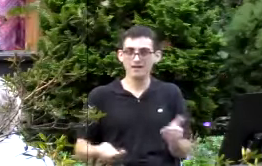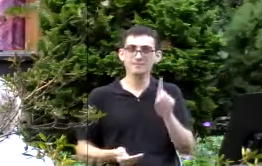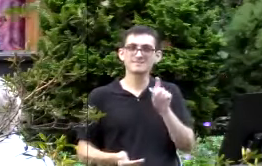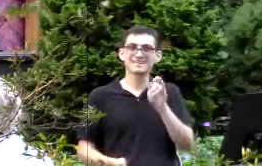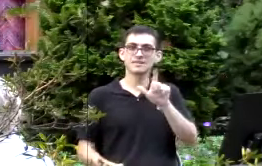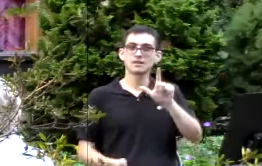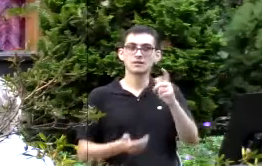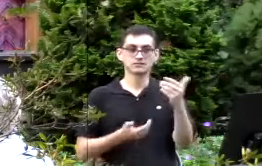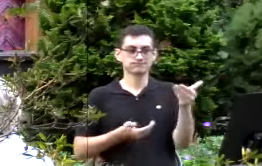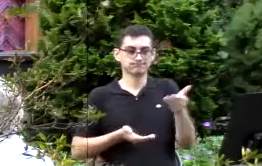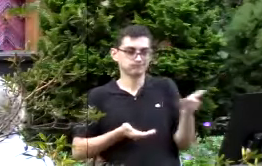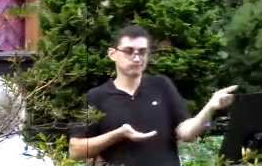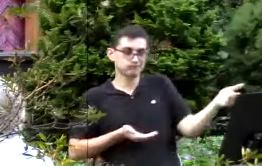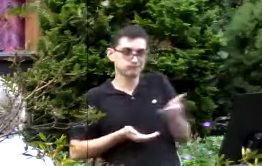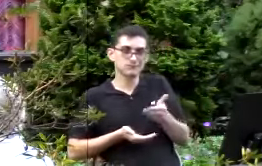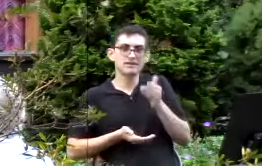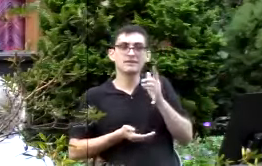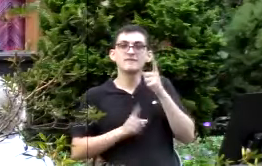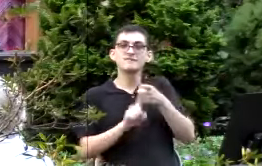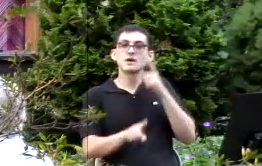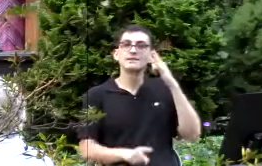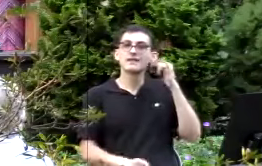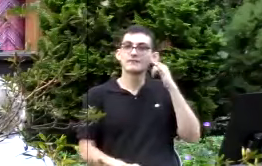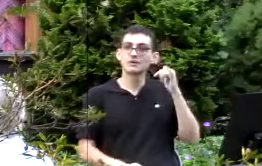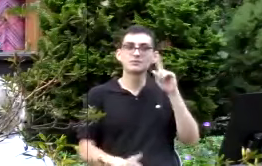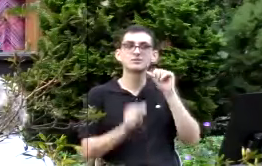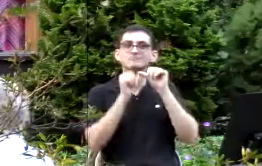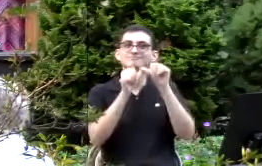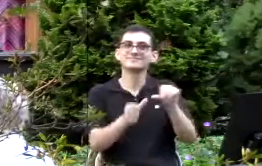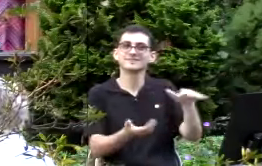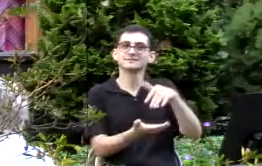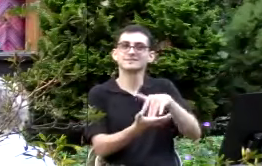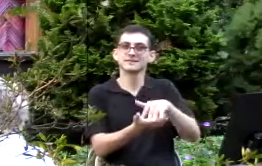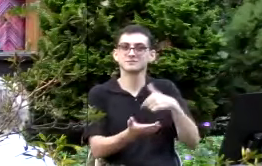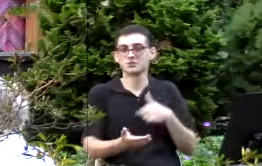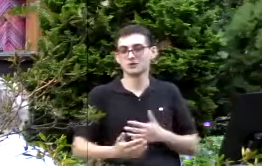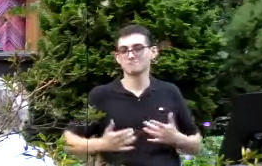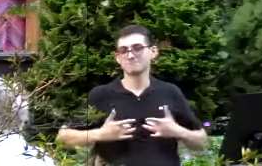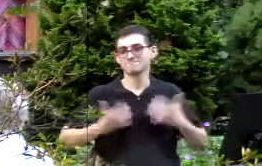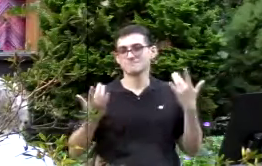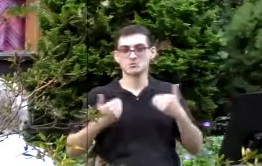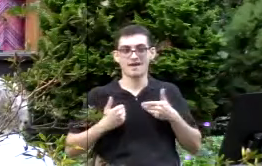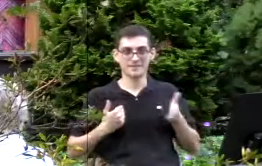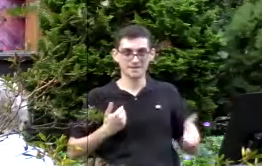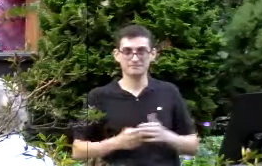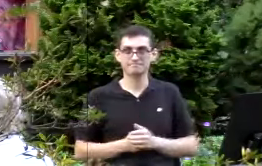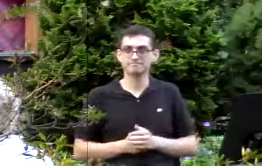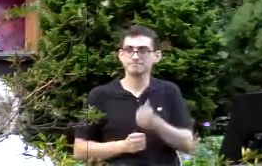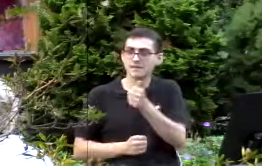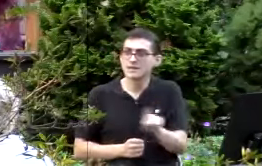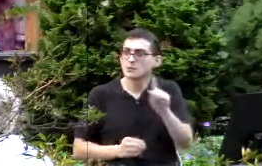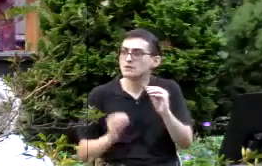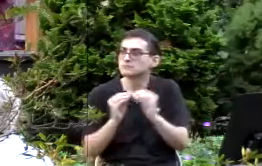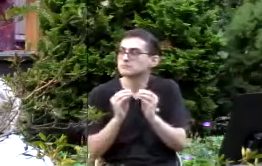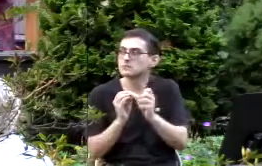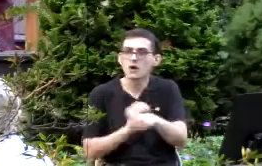from California for the continuation of his studies. And we're delighted to have him and make him feel welcome as well. Anybody else who's joining